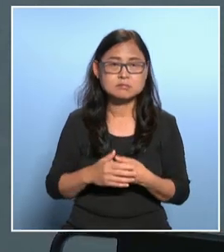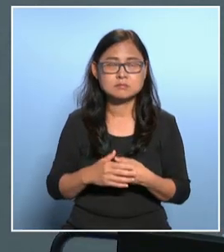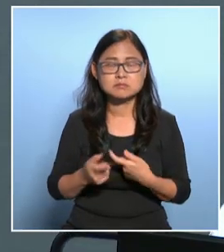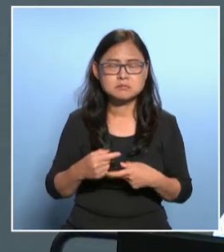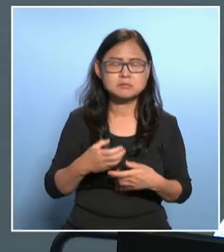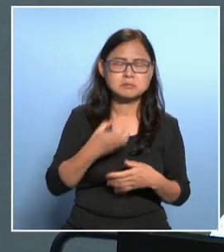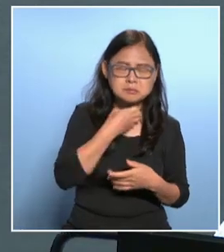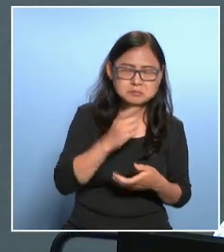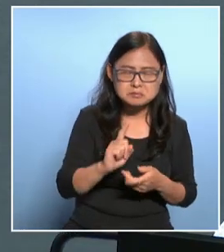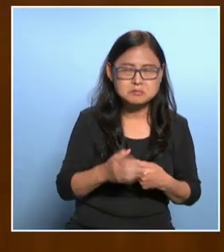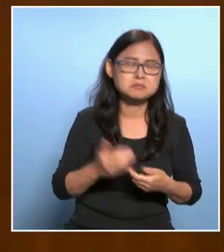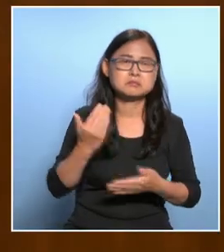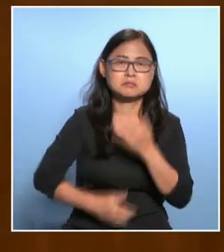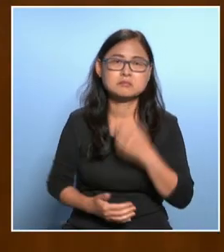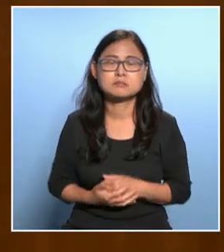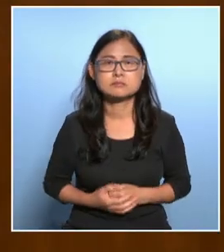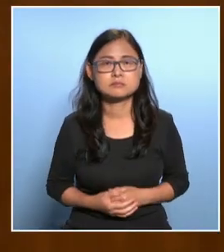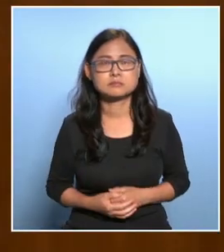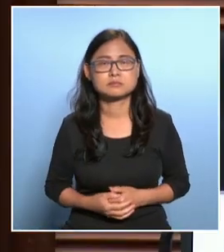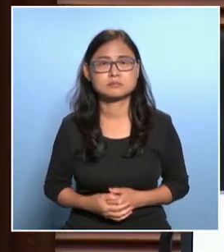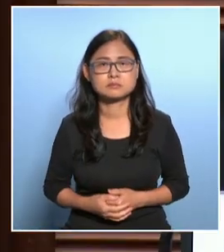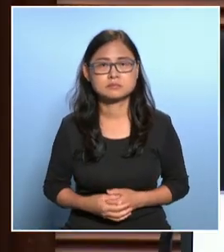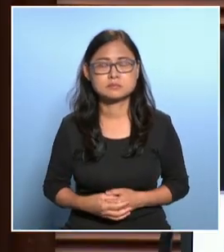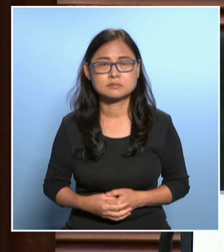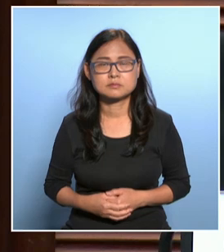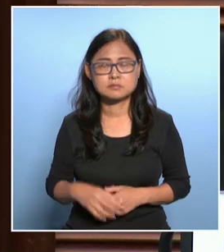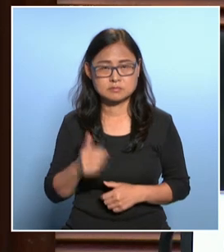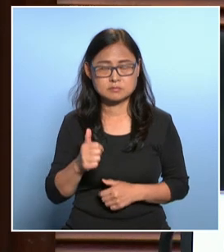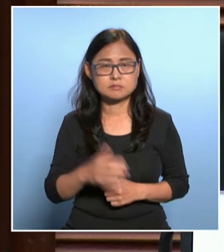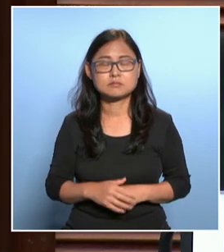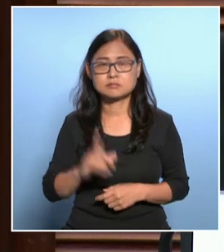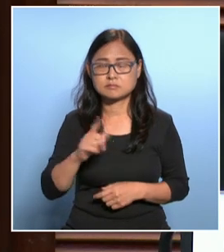so that the rescue personnel will not be put in a quandary?